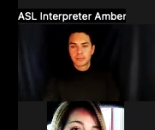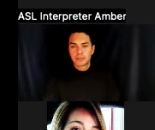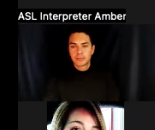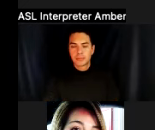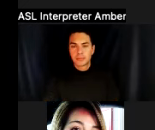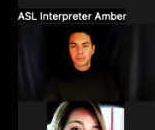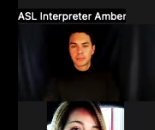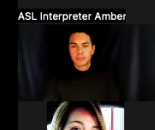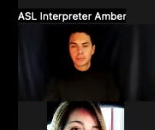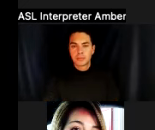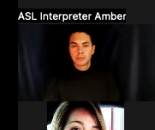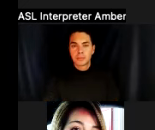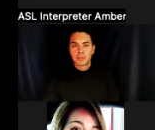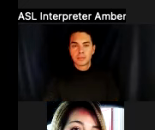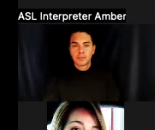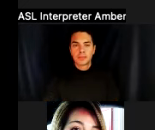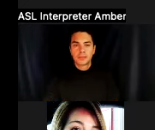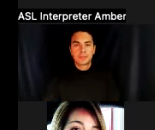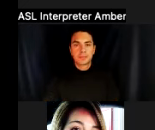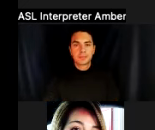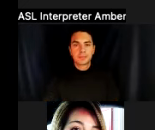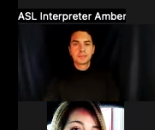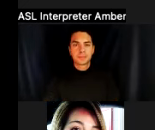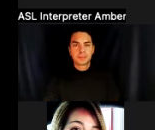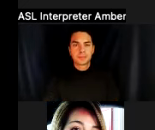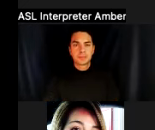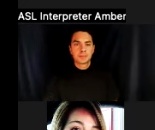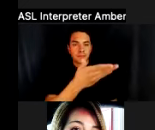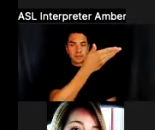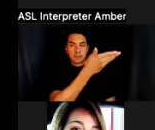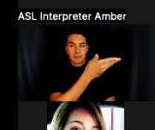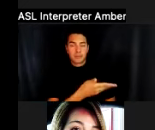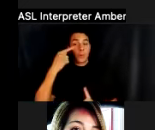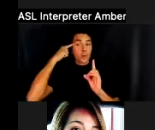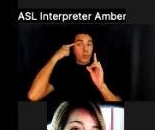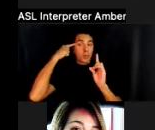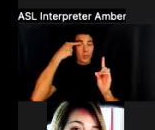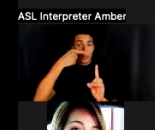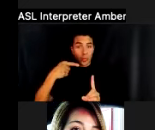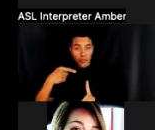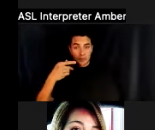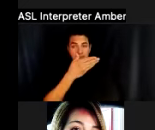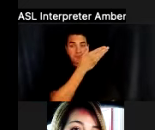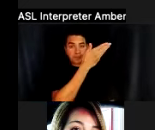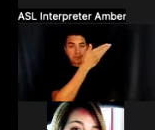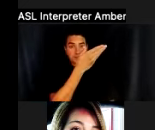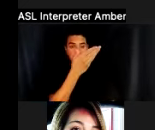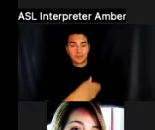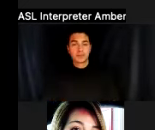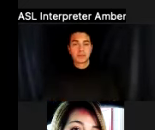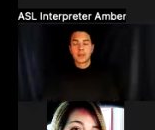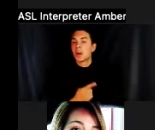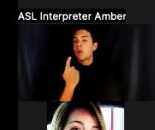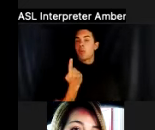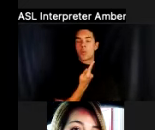So, looking at these goals and objectives, it's important to also highlight that they are constantly evolving,